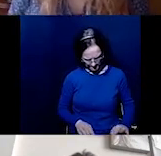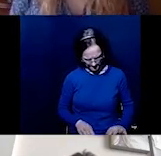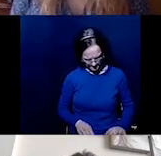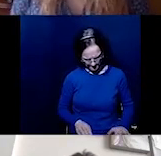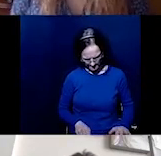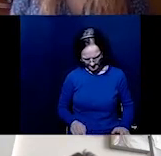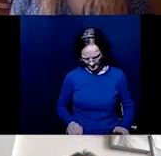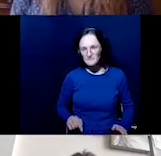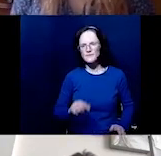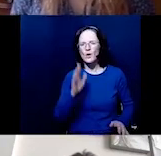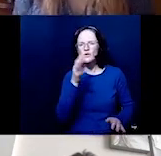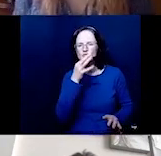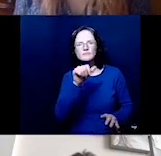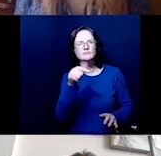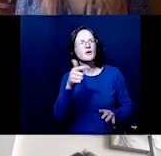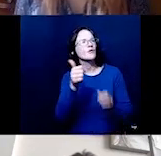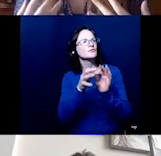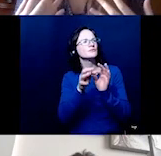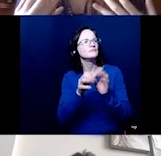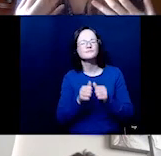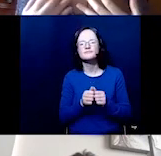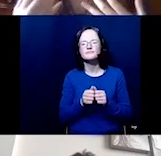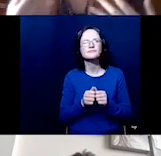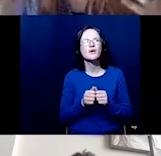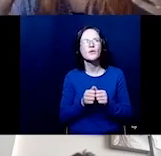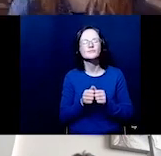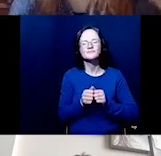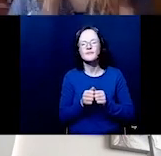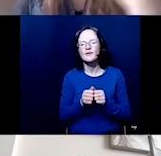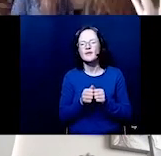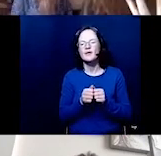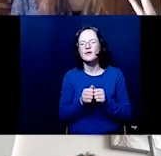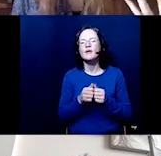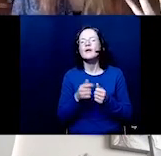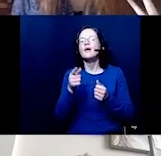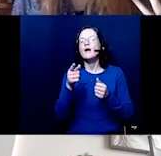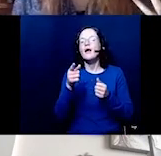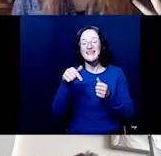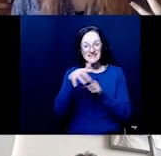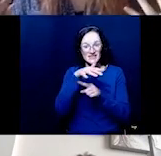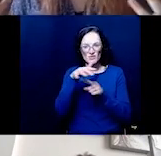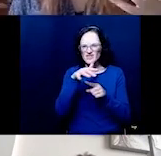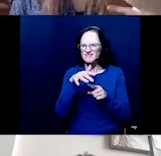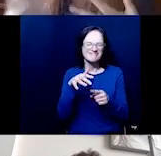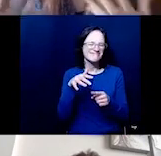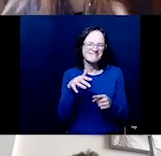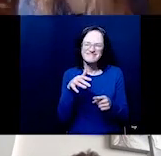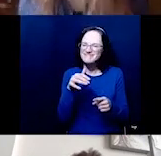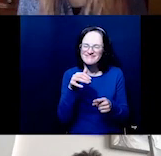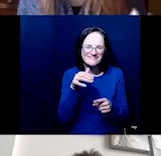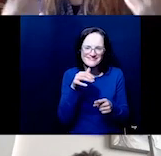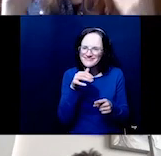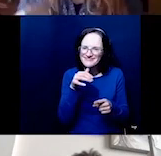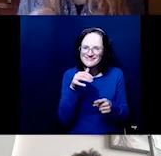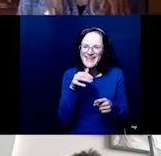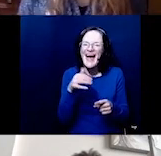very exhausting because these situations are not these situations are not something that are